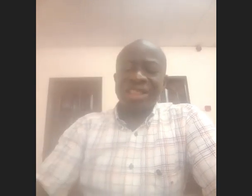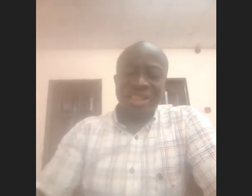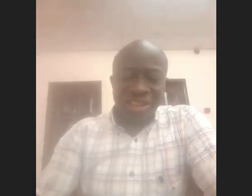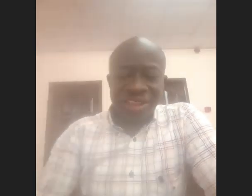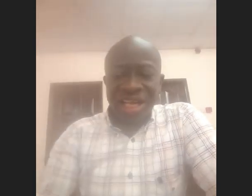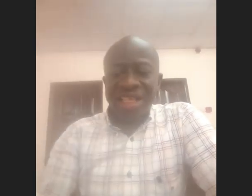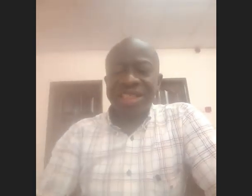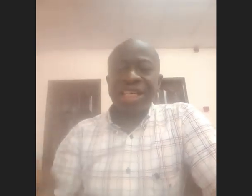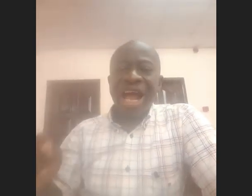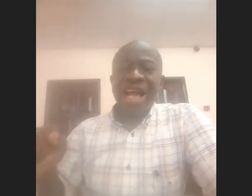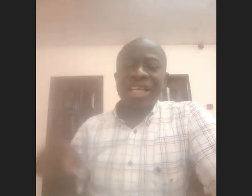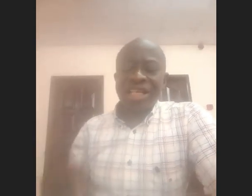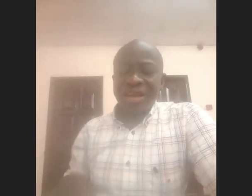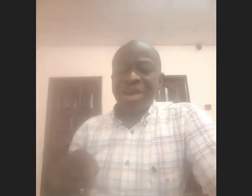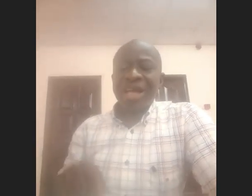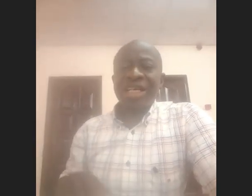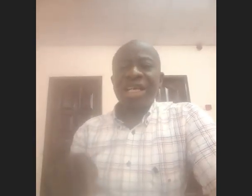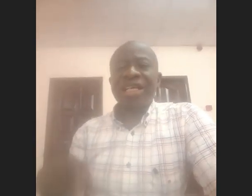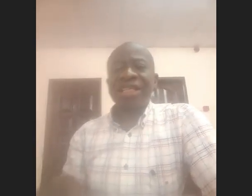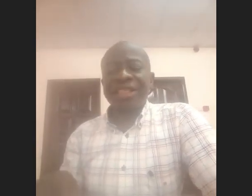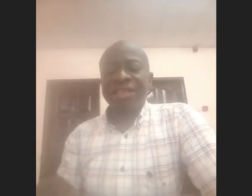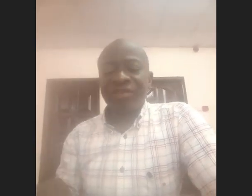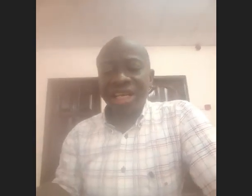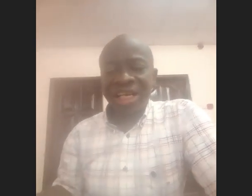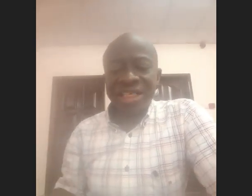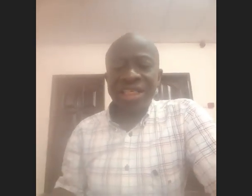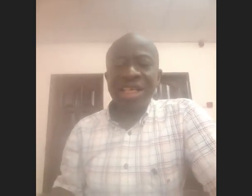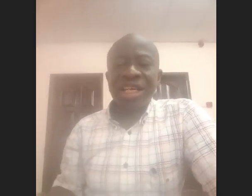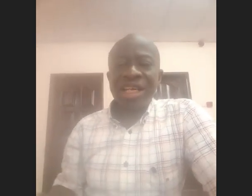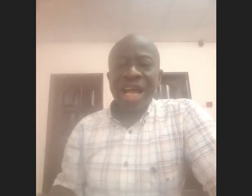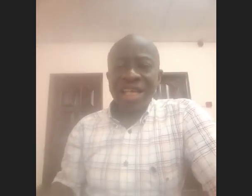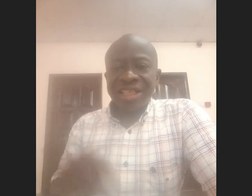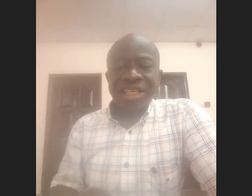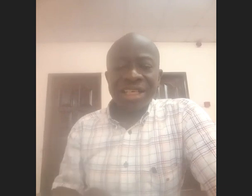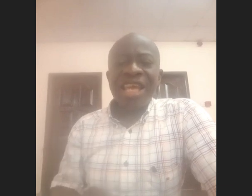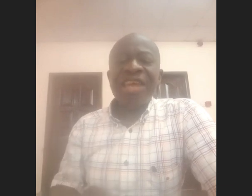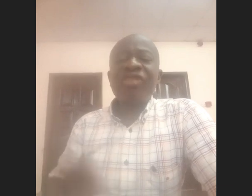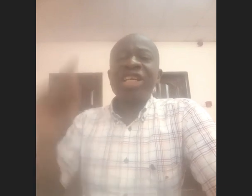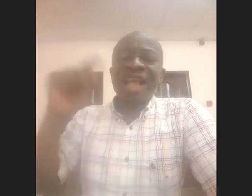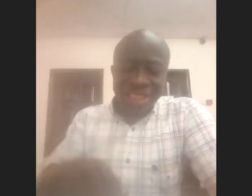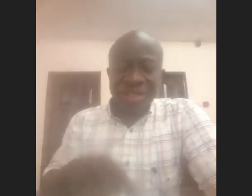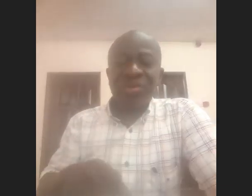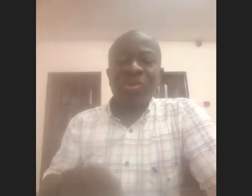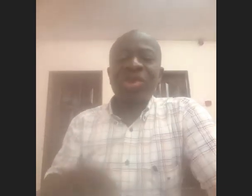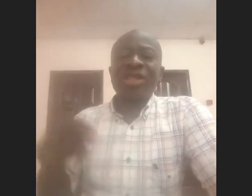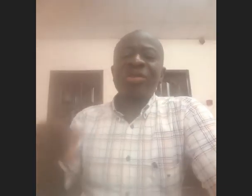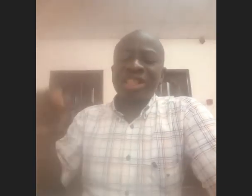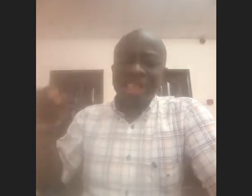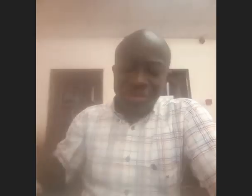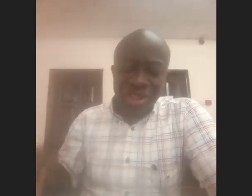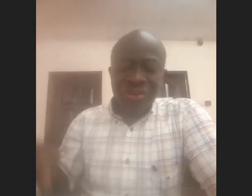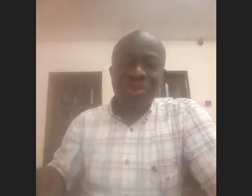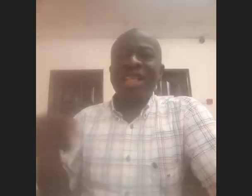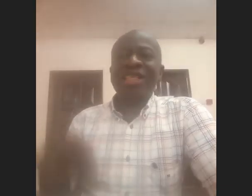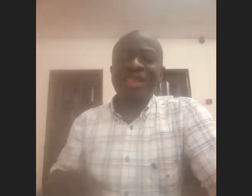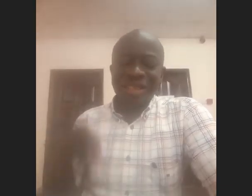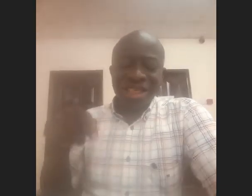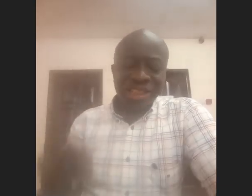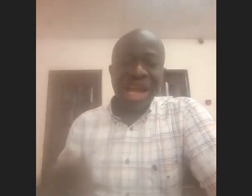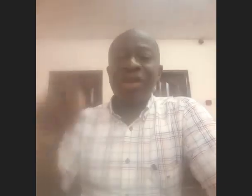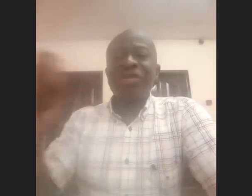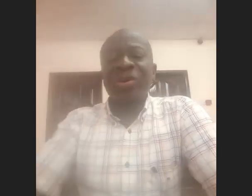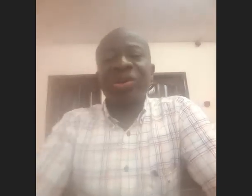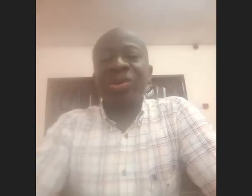makes that decision and says, I hereby declare this seat vacant, as I said, even that will still be subject to